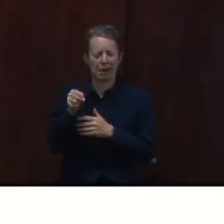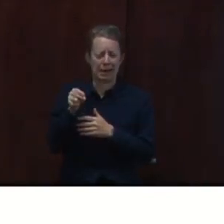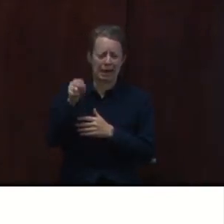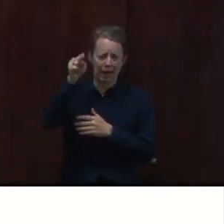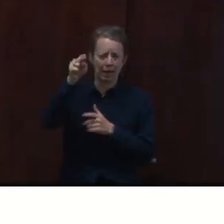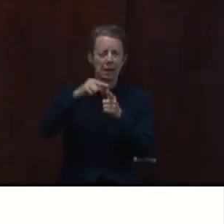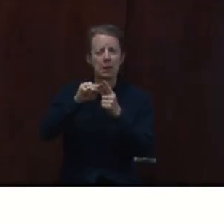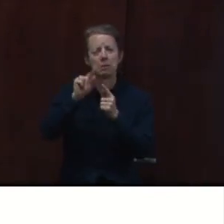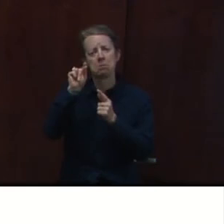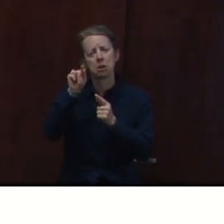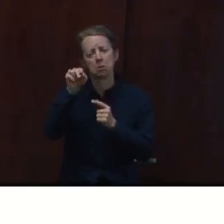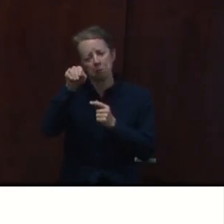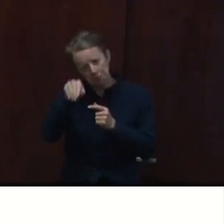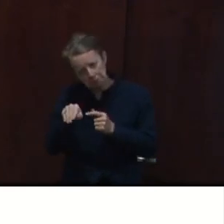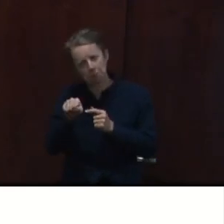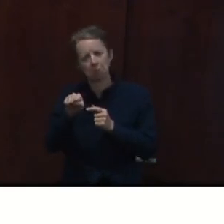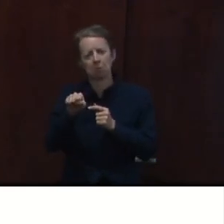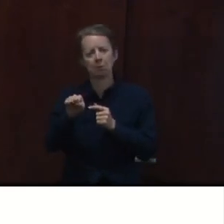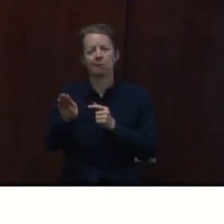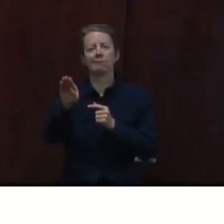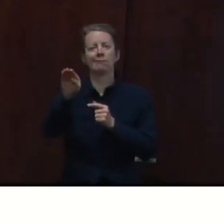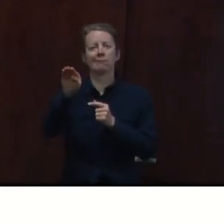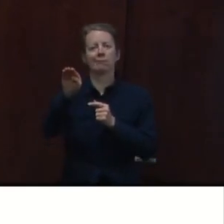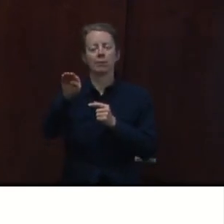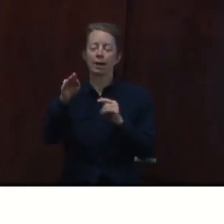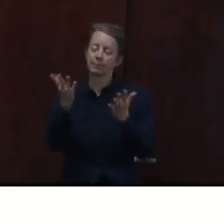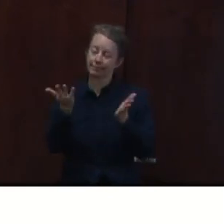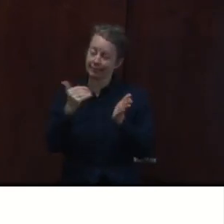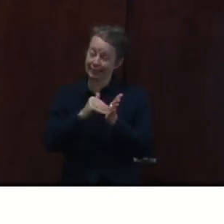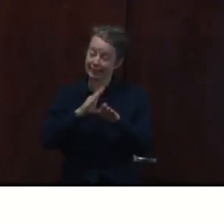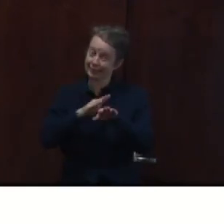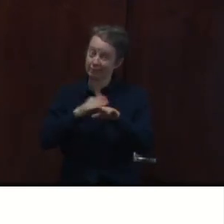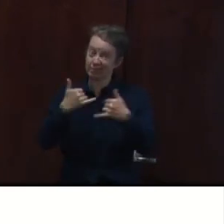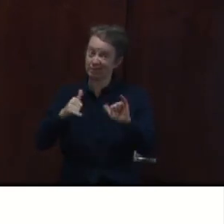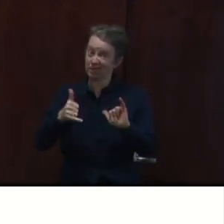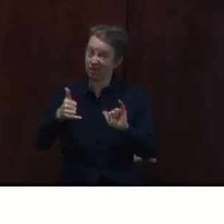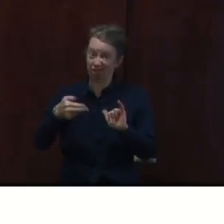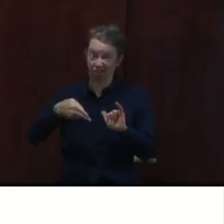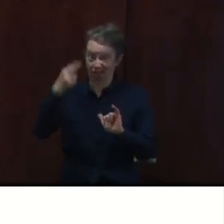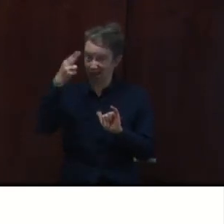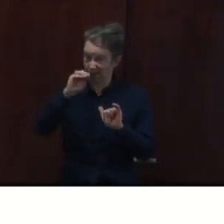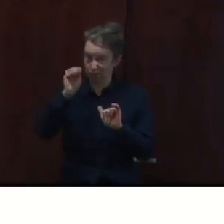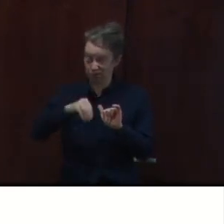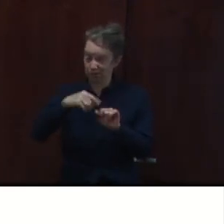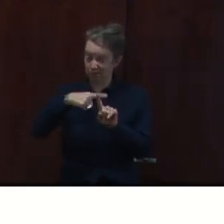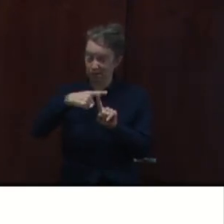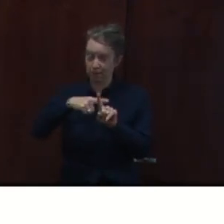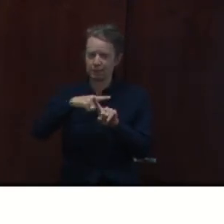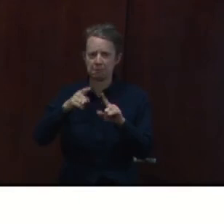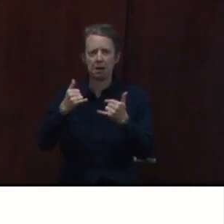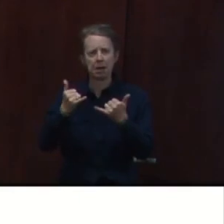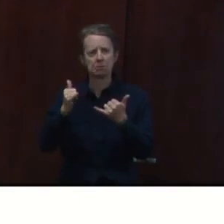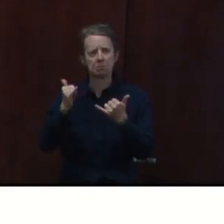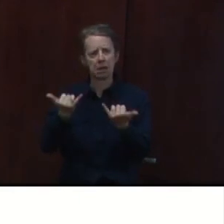small dip, and now we start to see that, again, still at a high level, plateauing or straightening out a little bit.